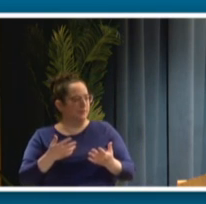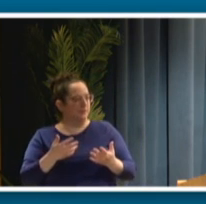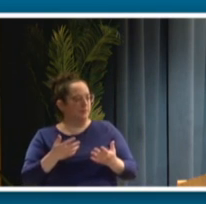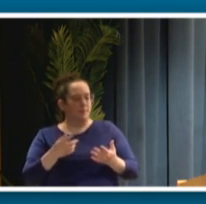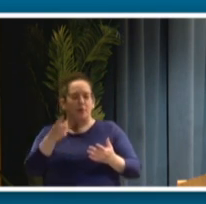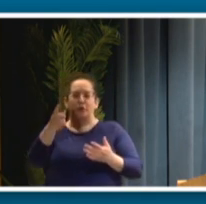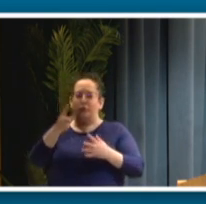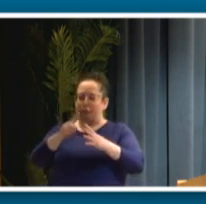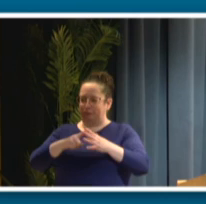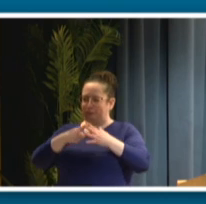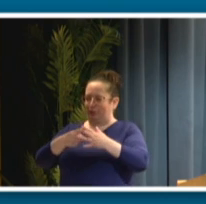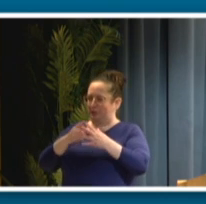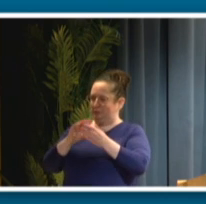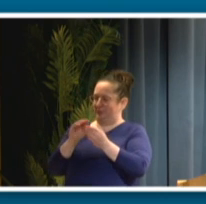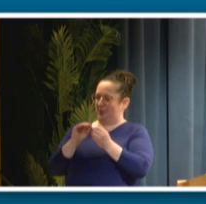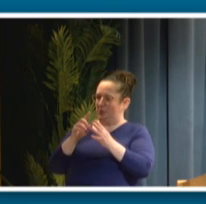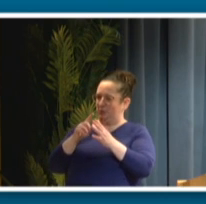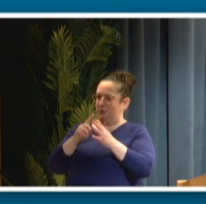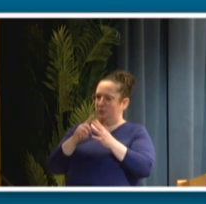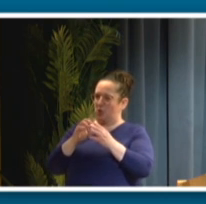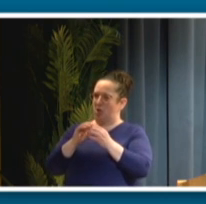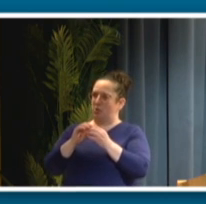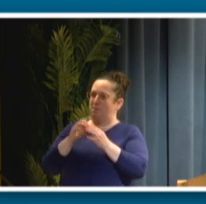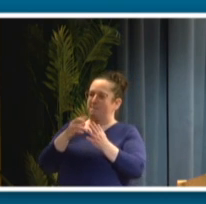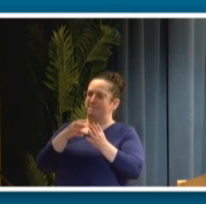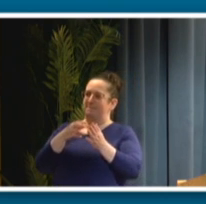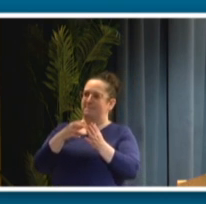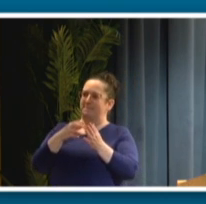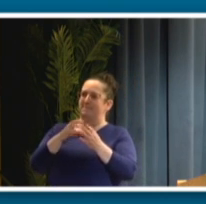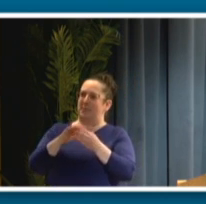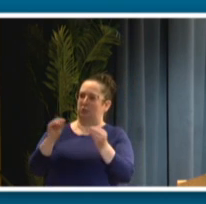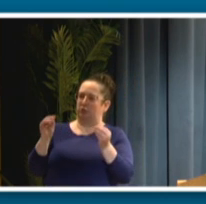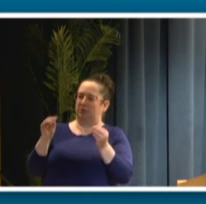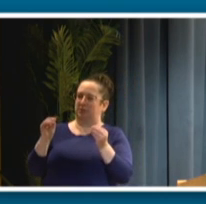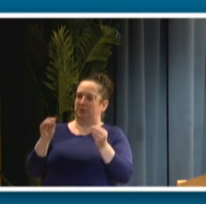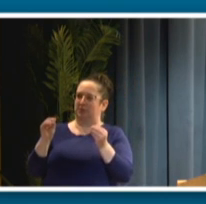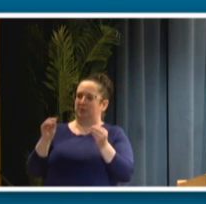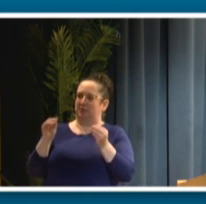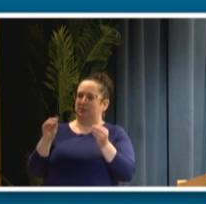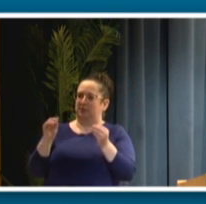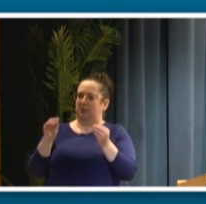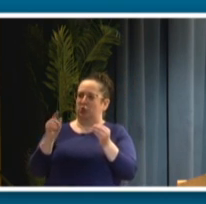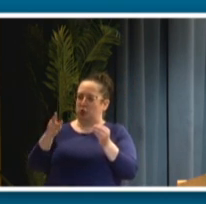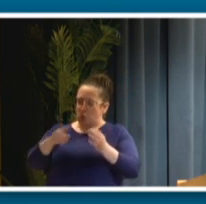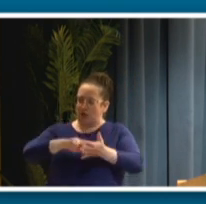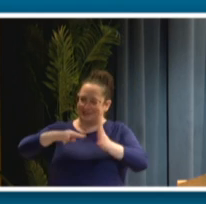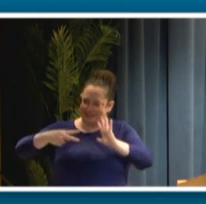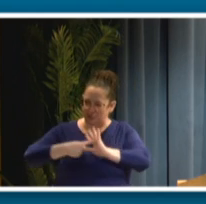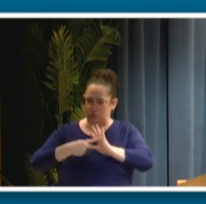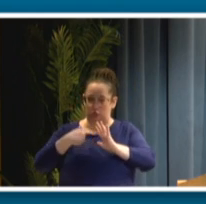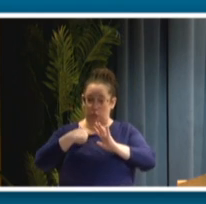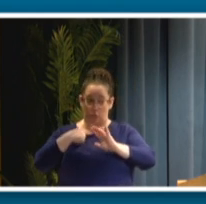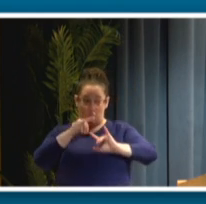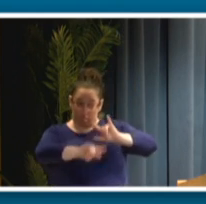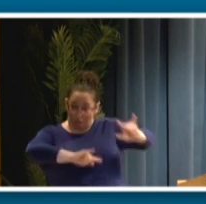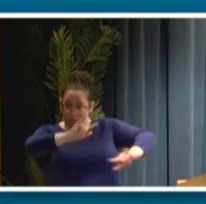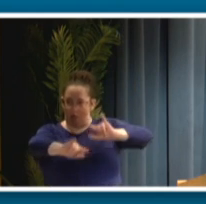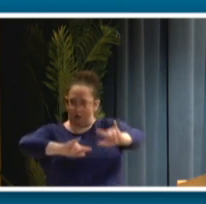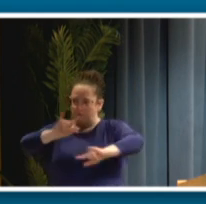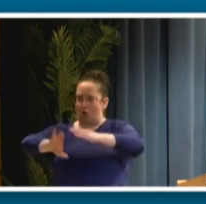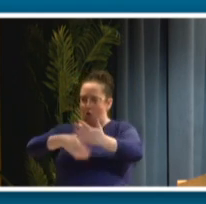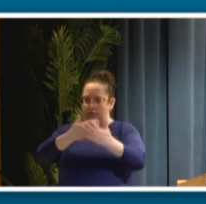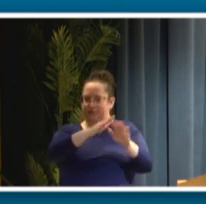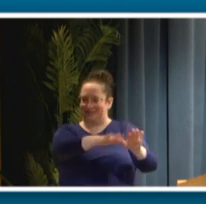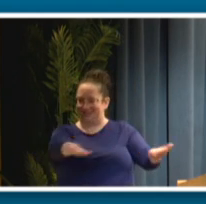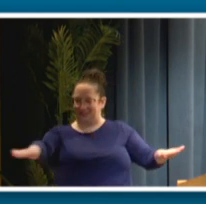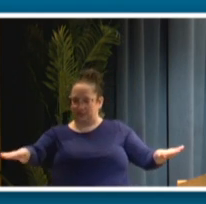so intentional about how you love all of these kids. Mm-hmm. What happened in your life, or how did